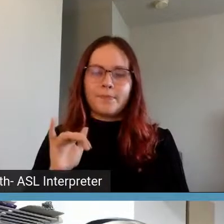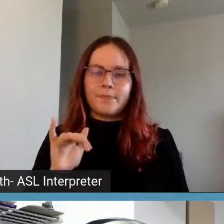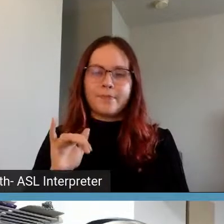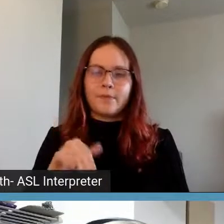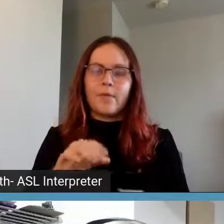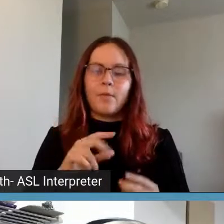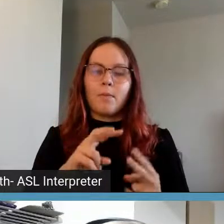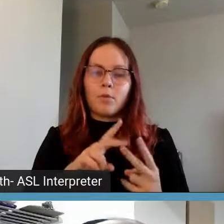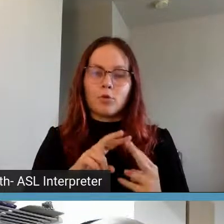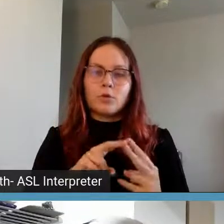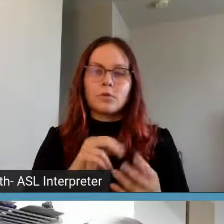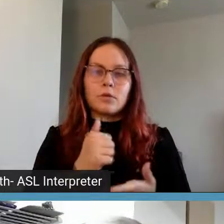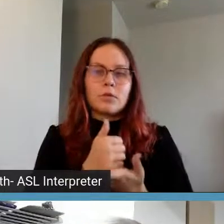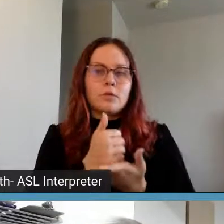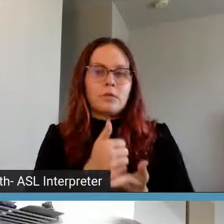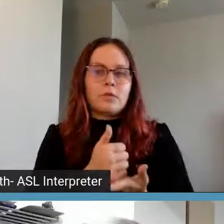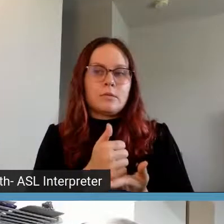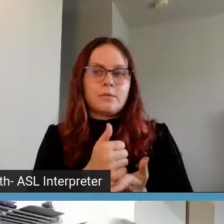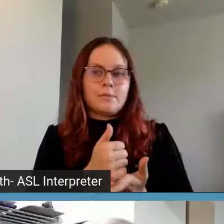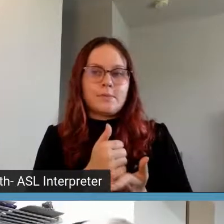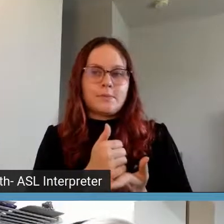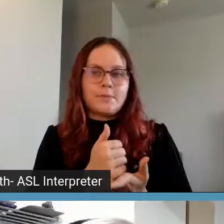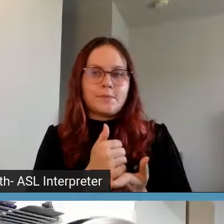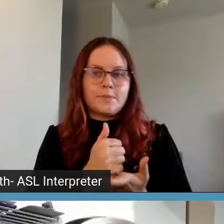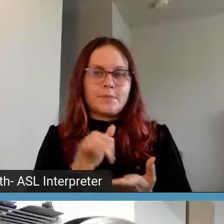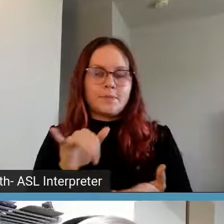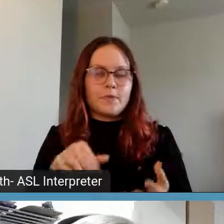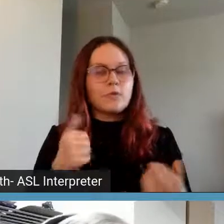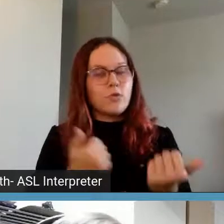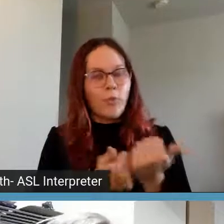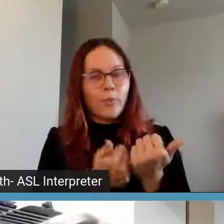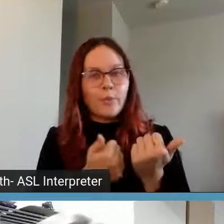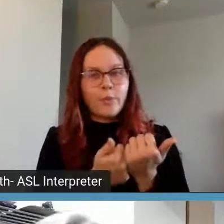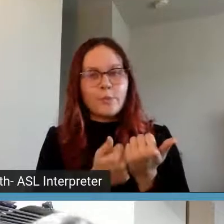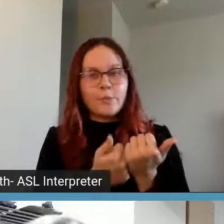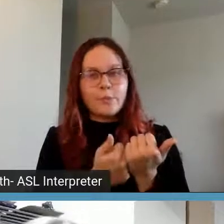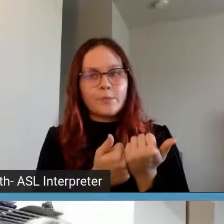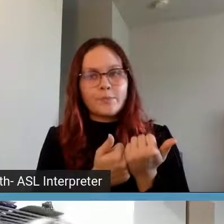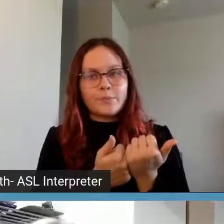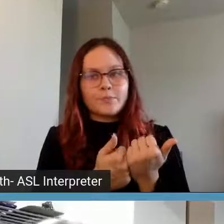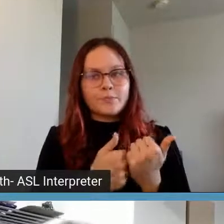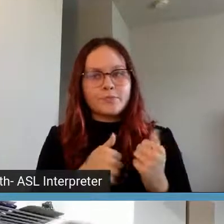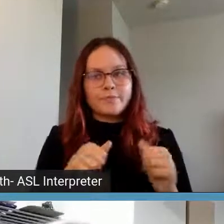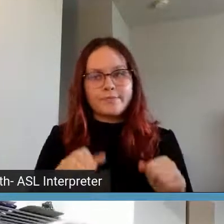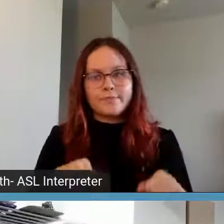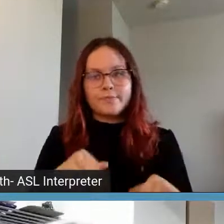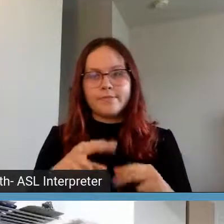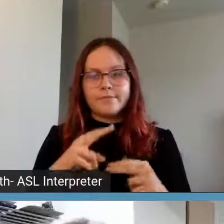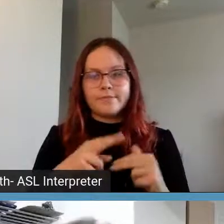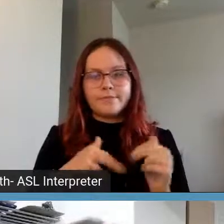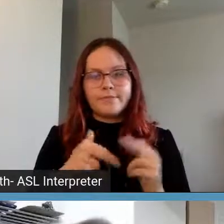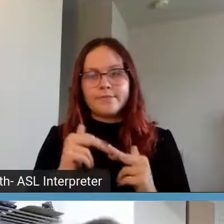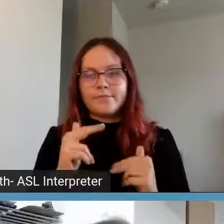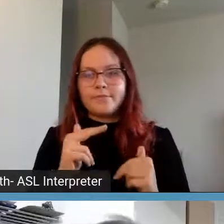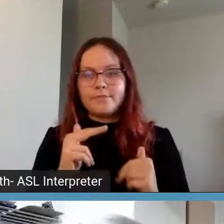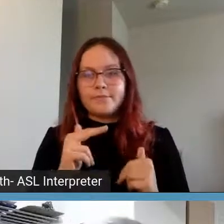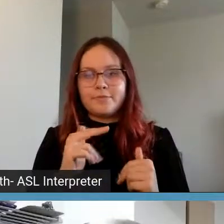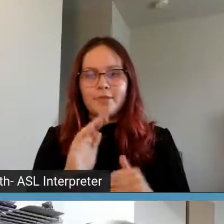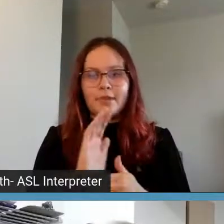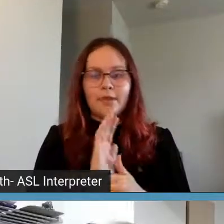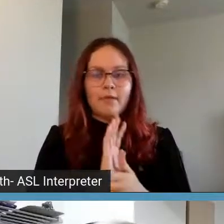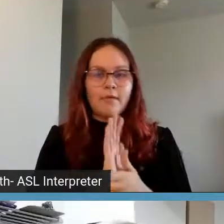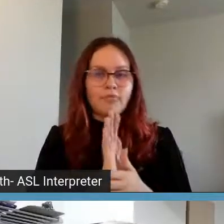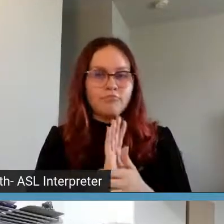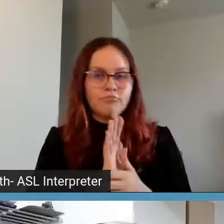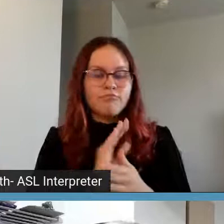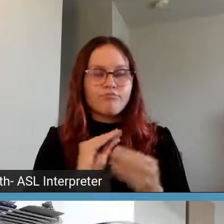kind of build and edit videos that we had previously recorded was super important, and that was really based on a previous relationship. So I